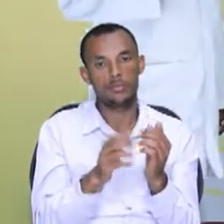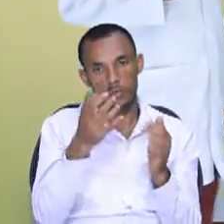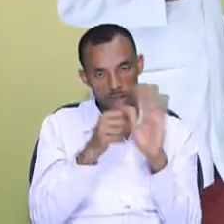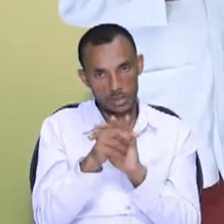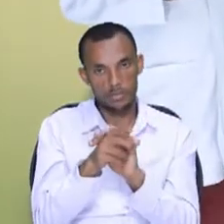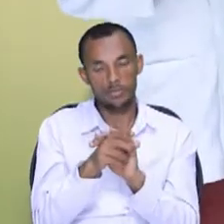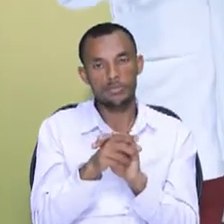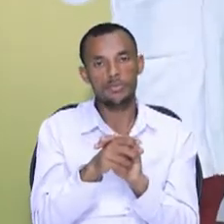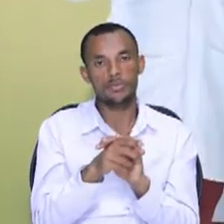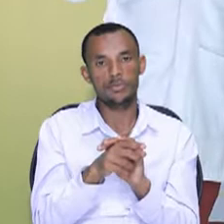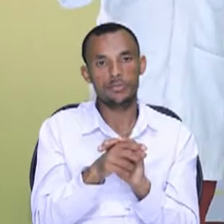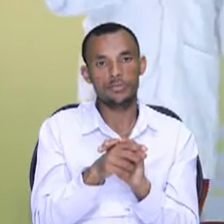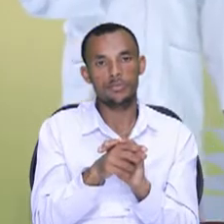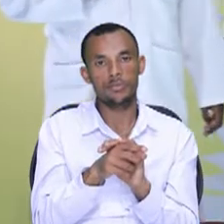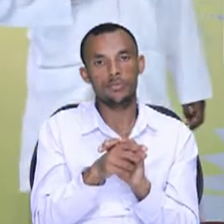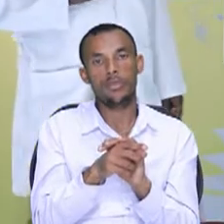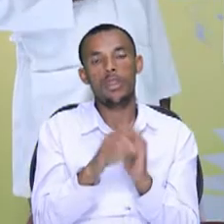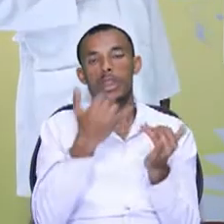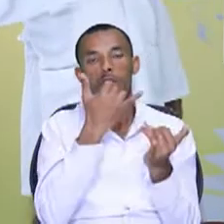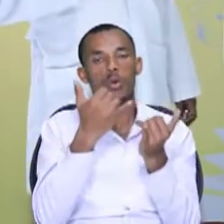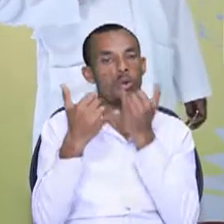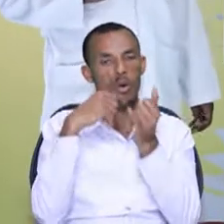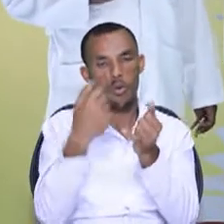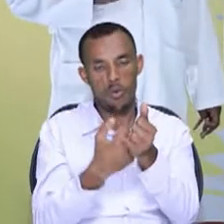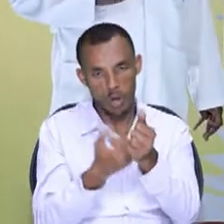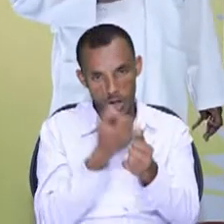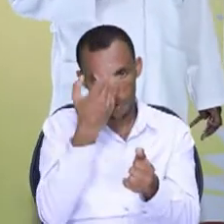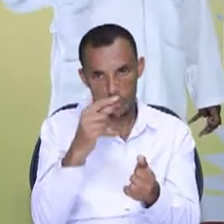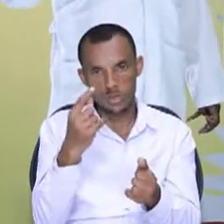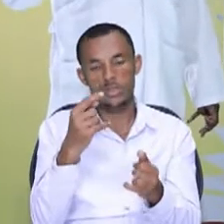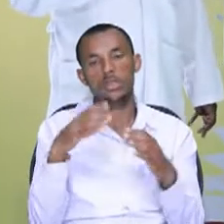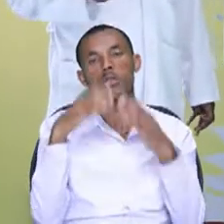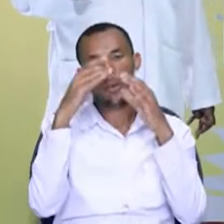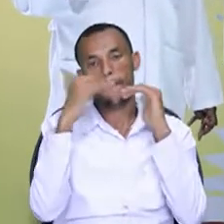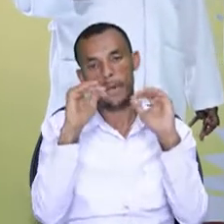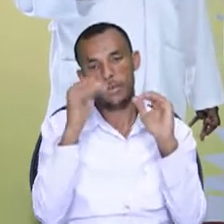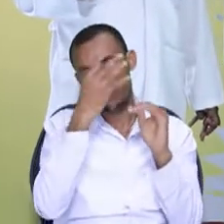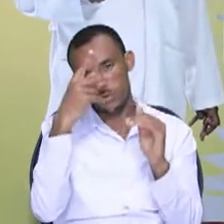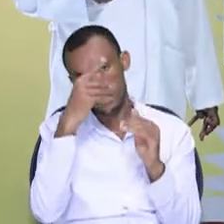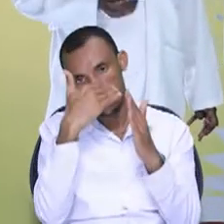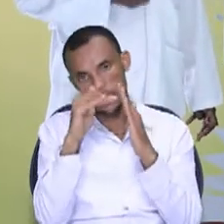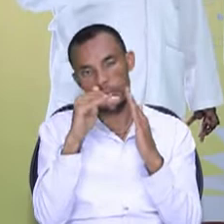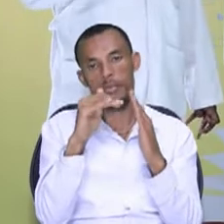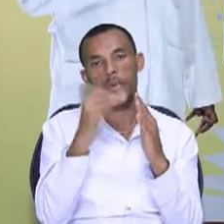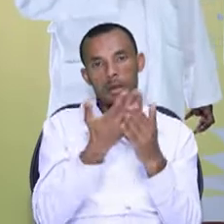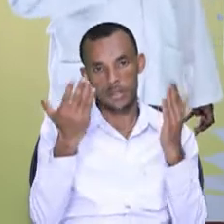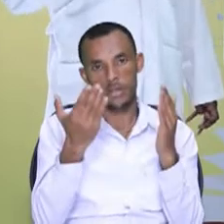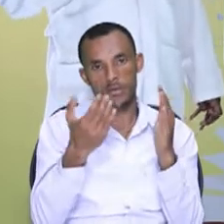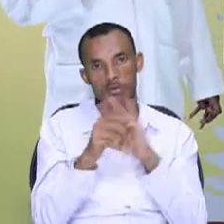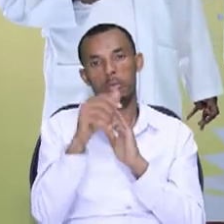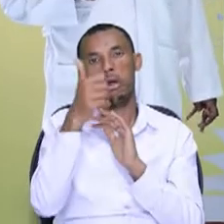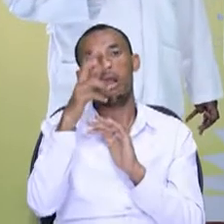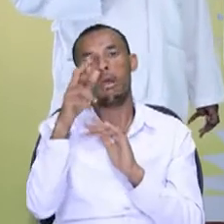For example, wrong order of the atomic mass of some elements like argon